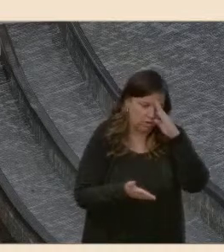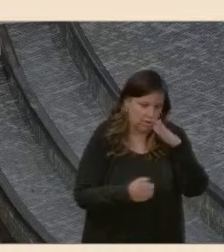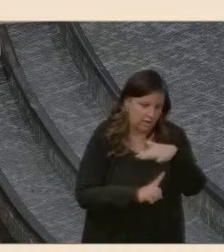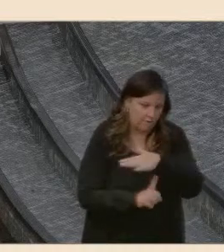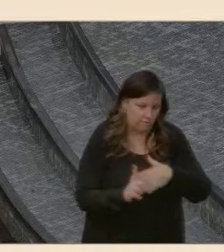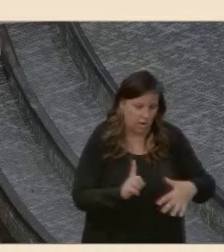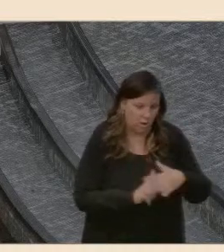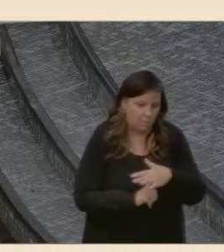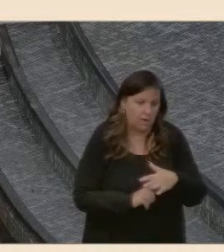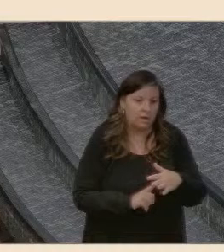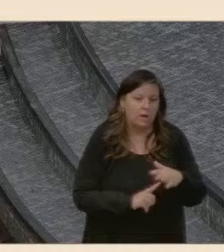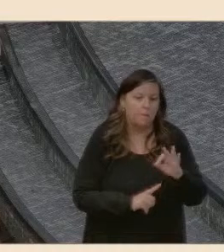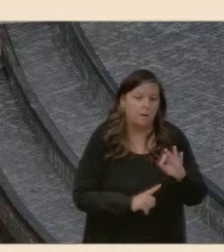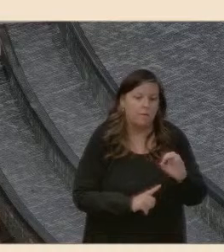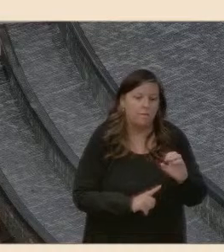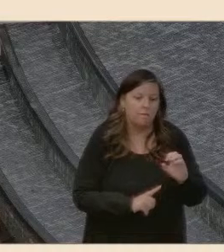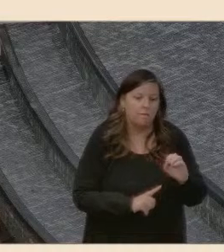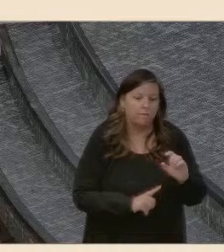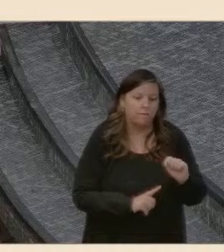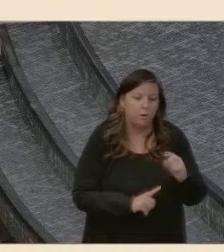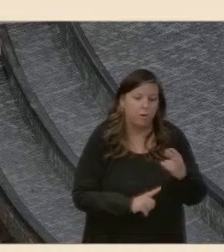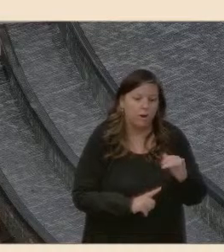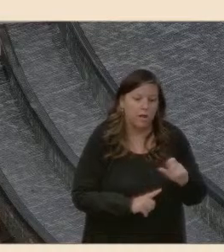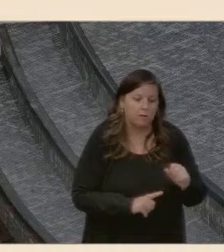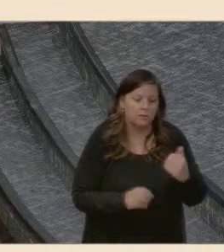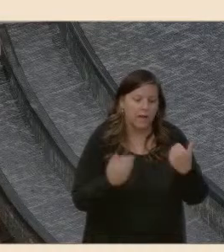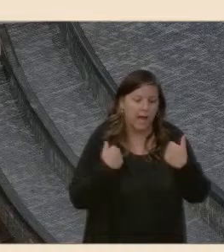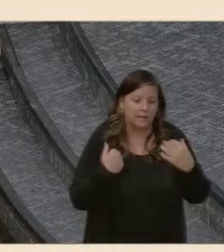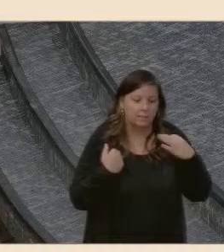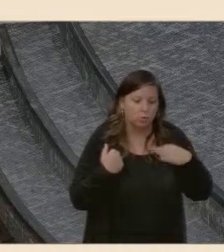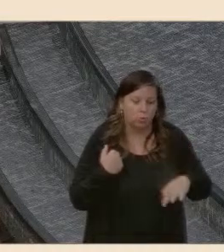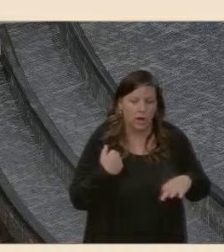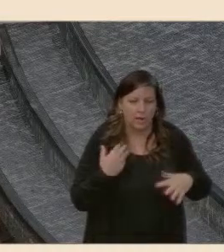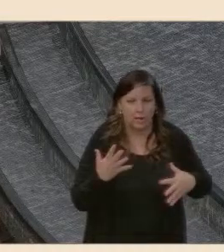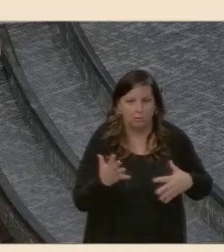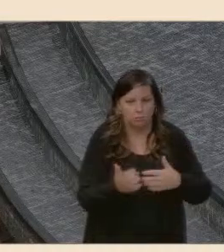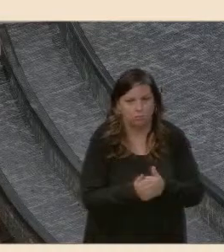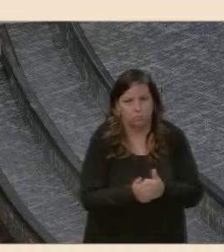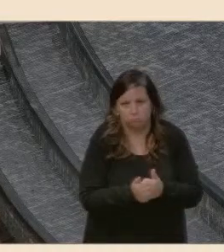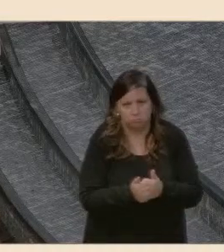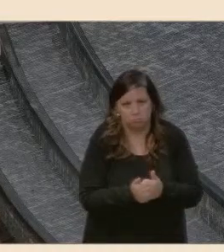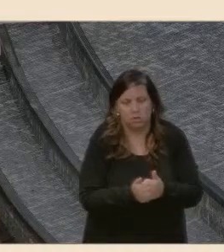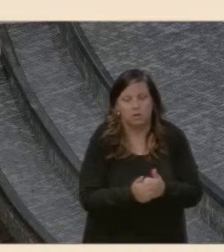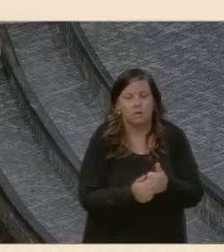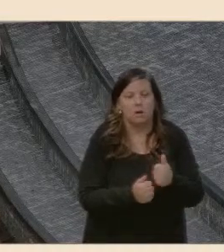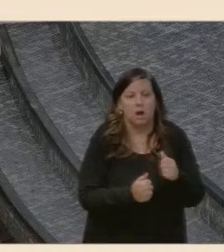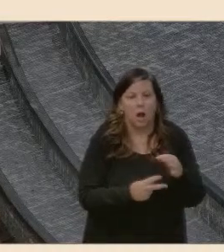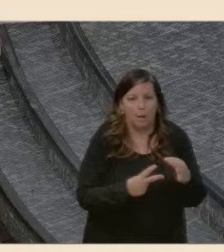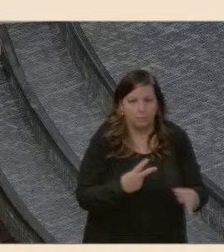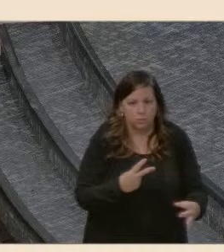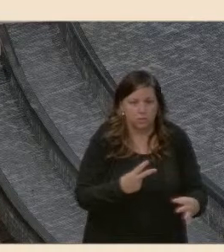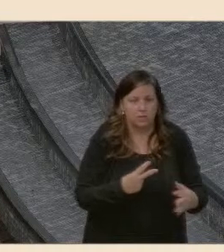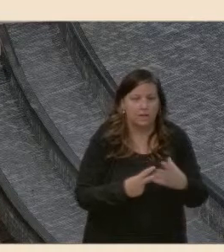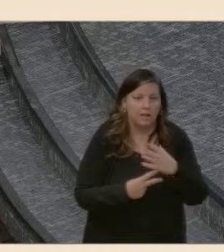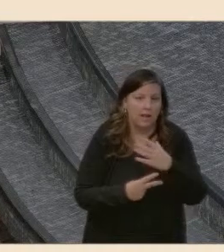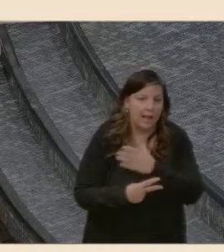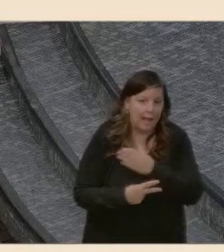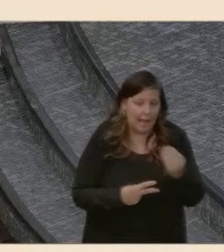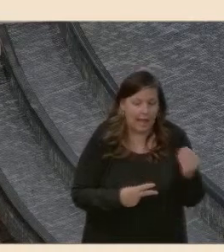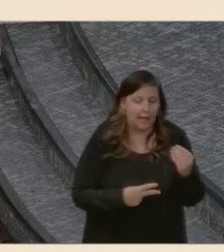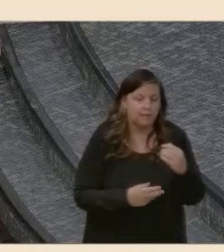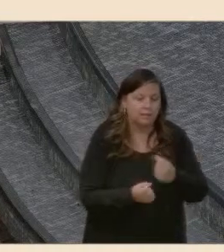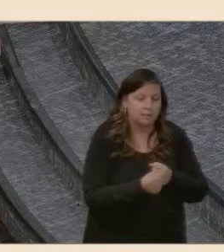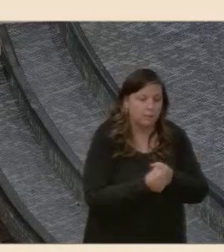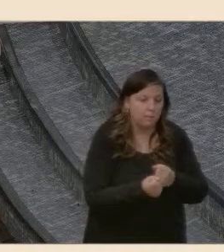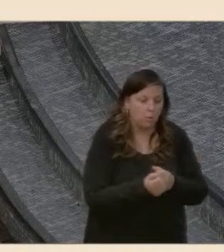credit recovery option and a way to, many students who have dropped out of our public schools